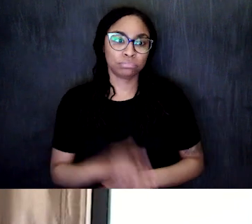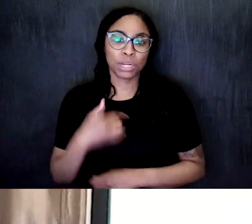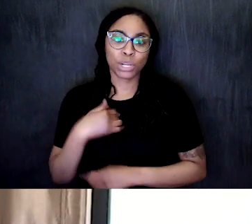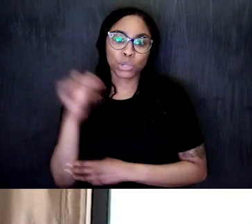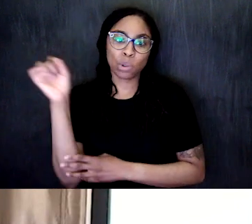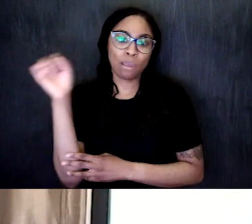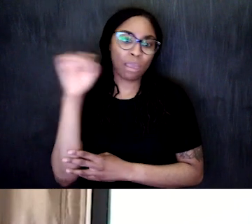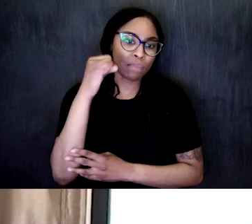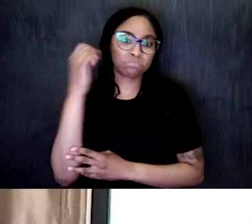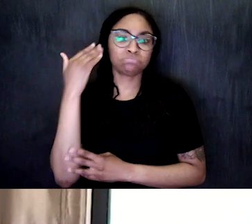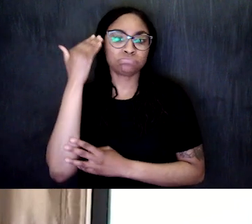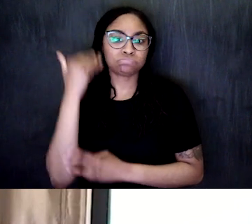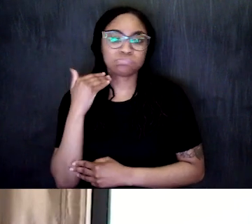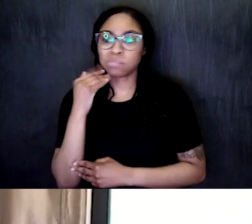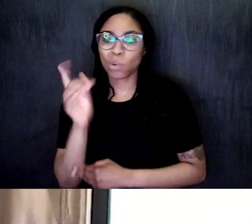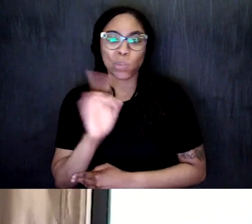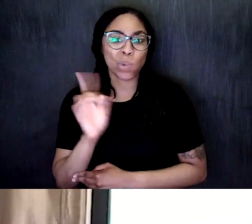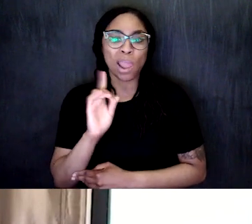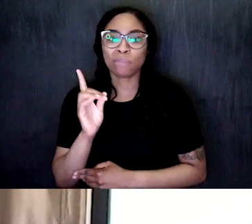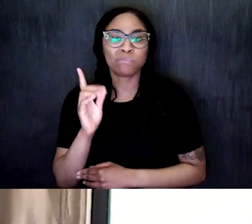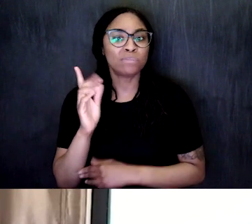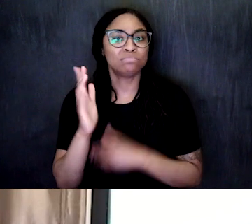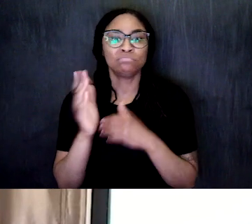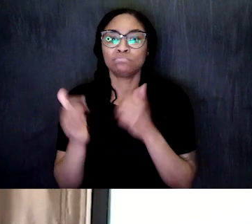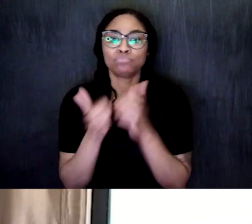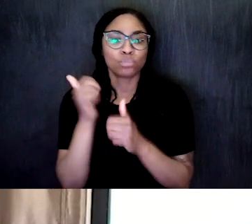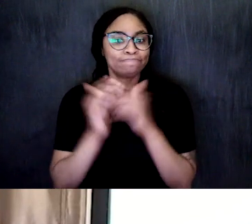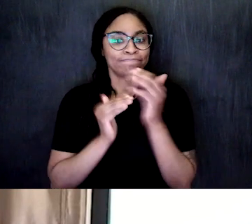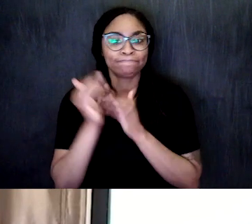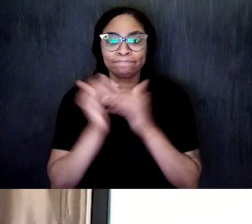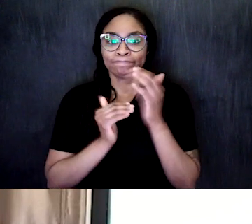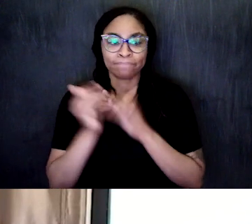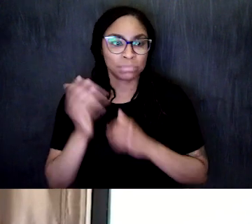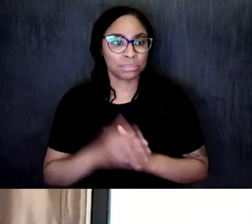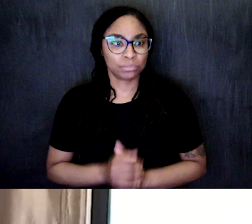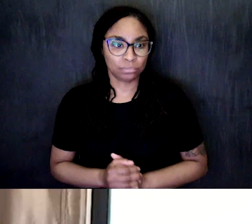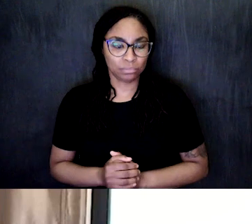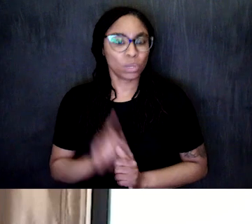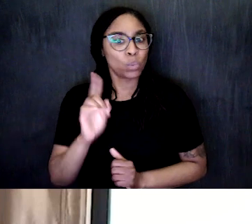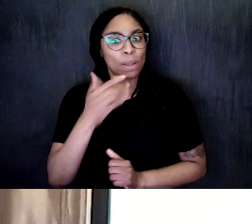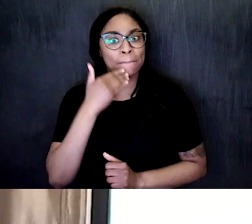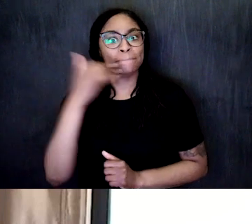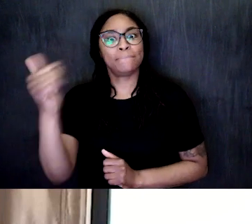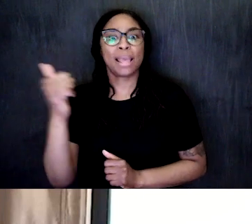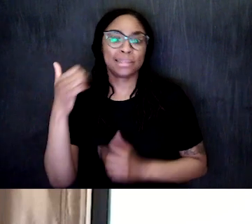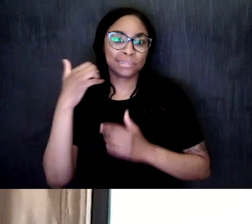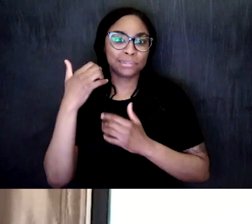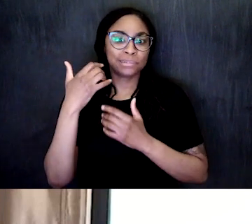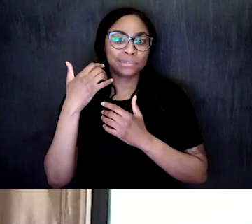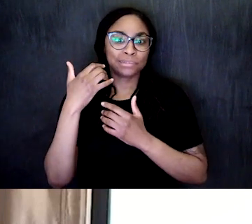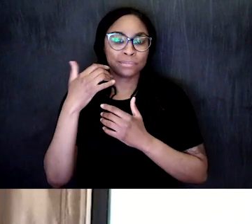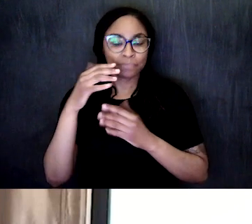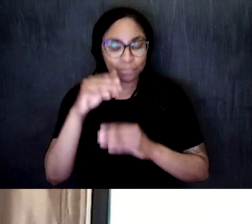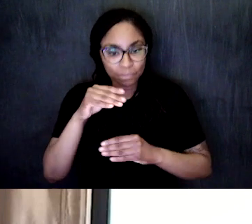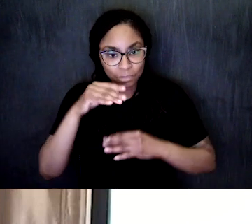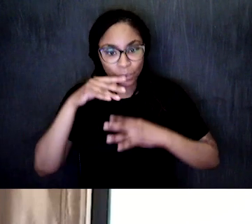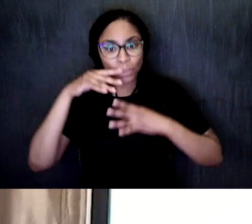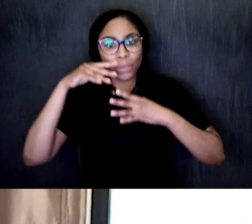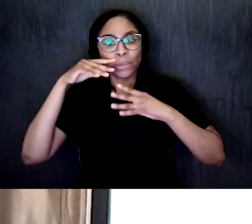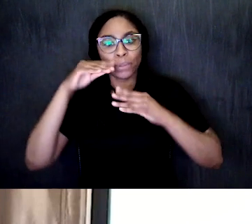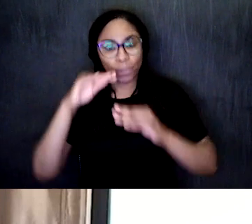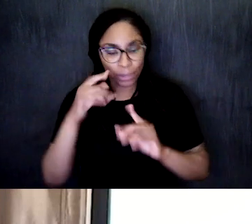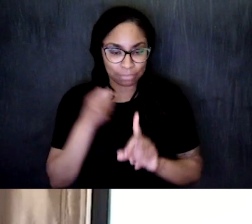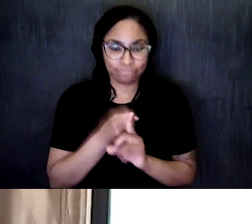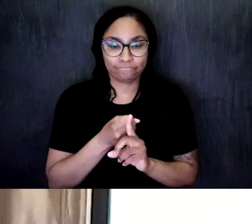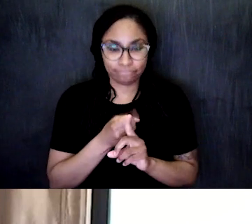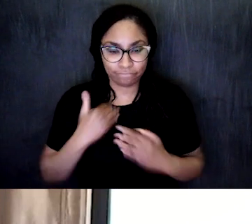Your head can go wherever it feels the most comfortable, where you feel like you can get the greatest breath impact